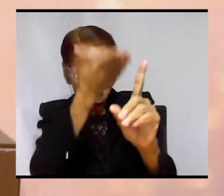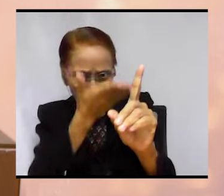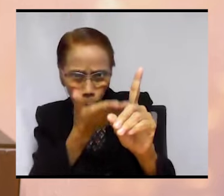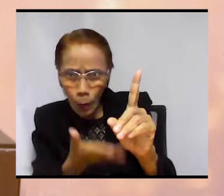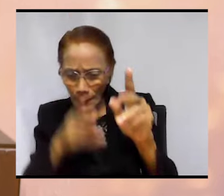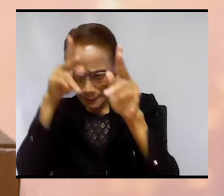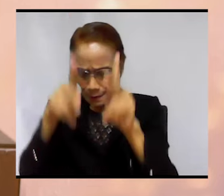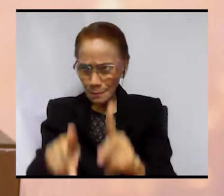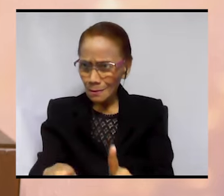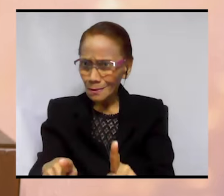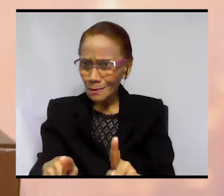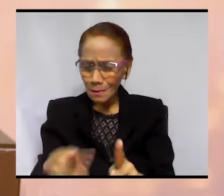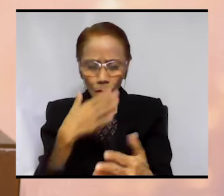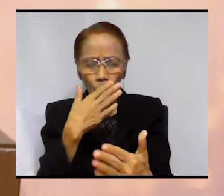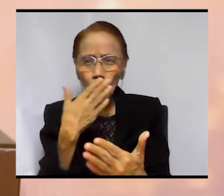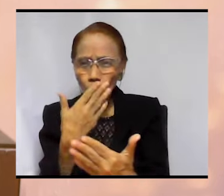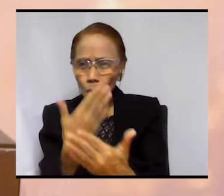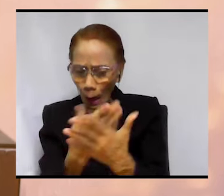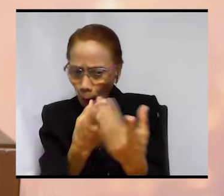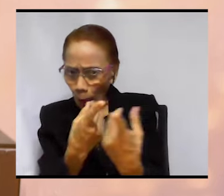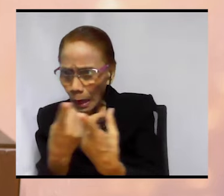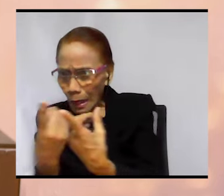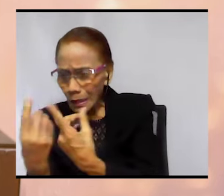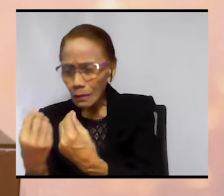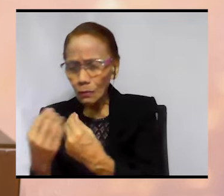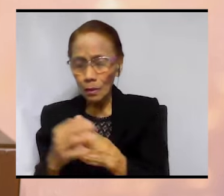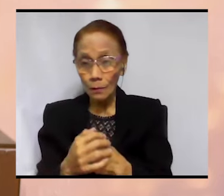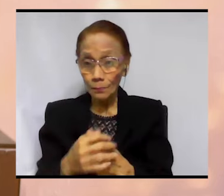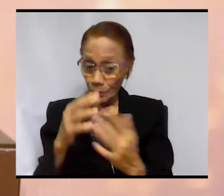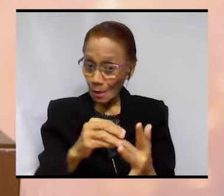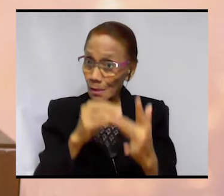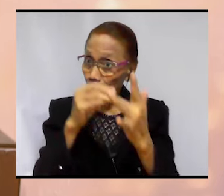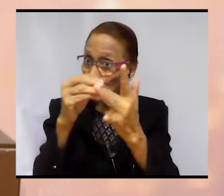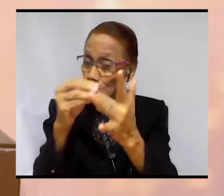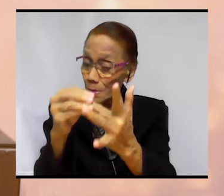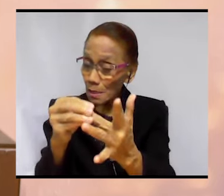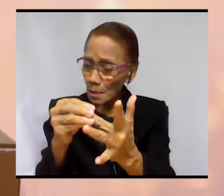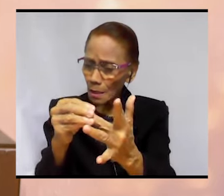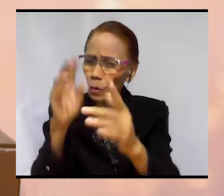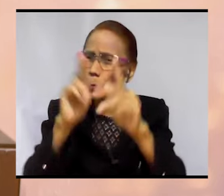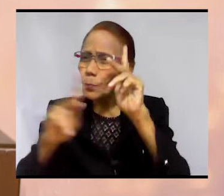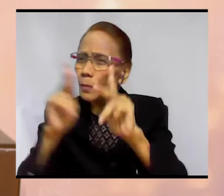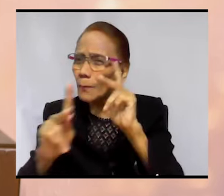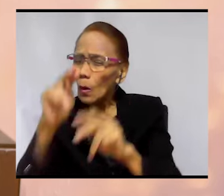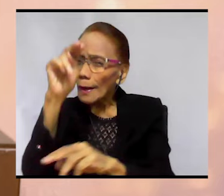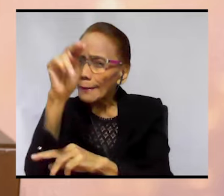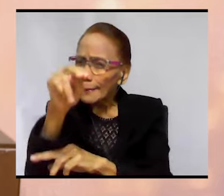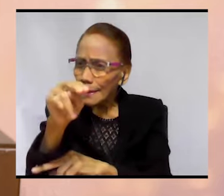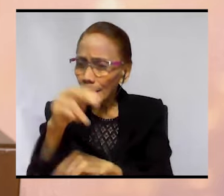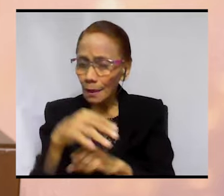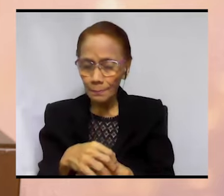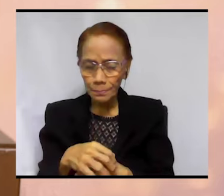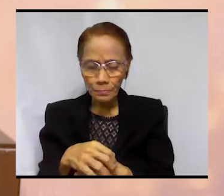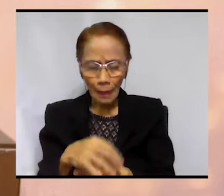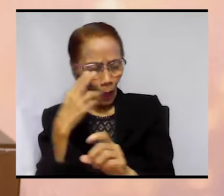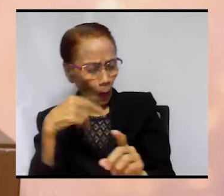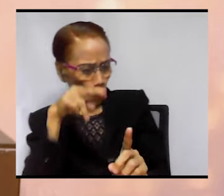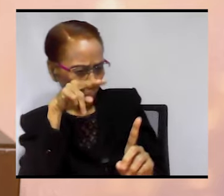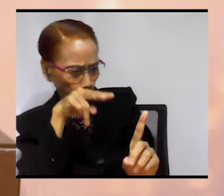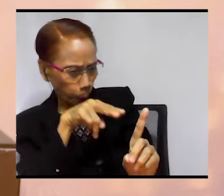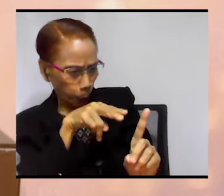of doing good, especially to those who are in need? You see a person who is